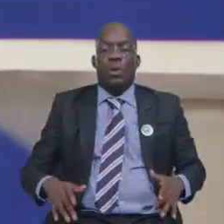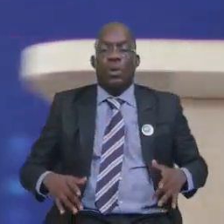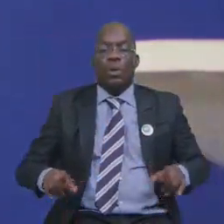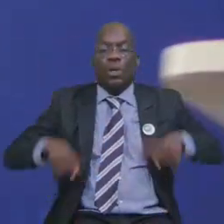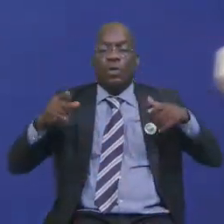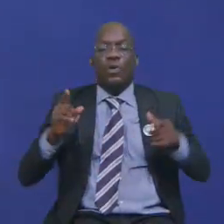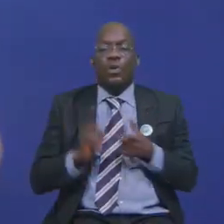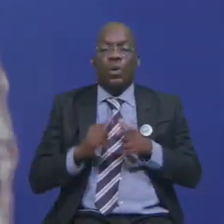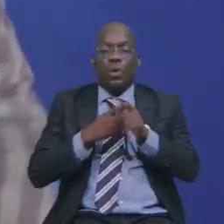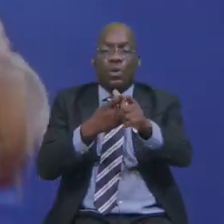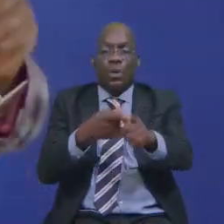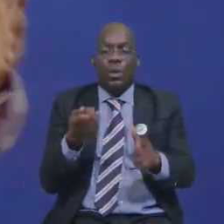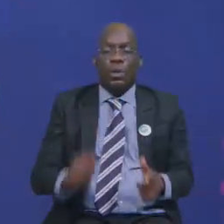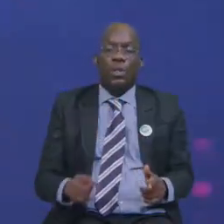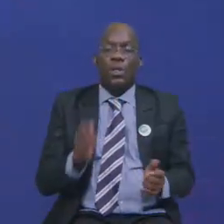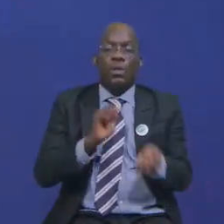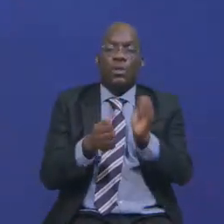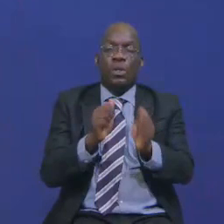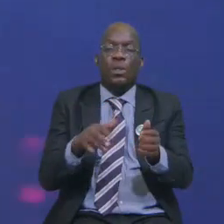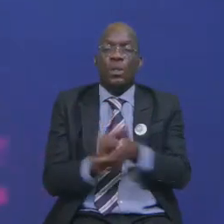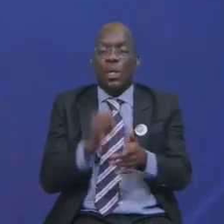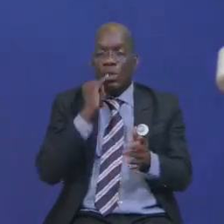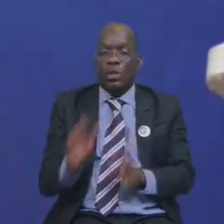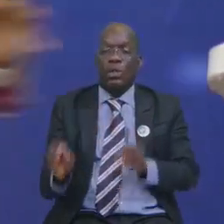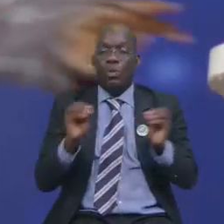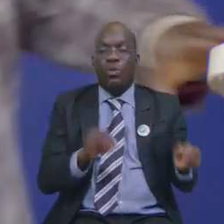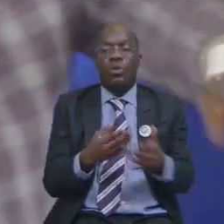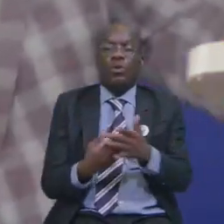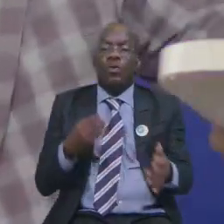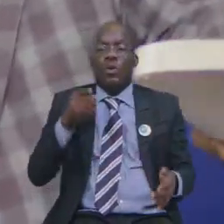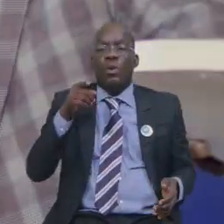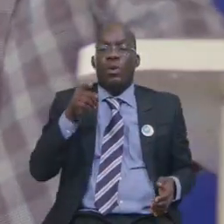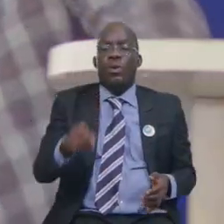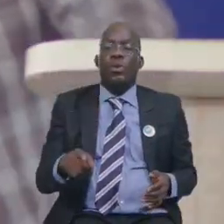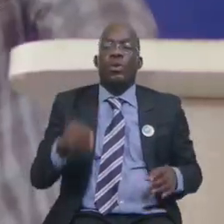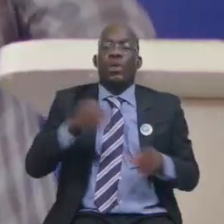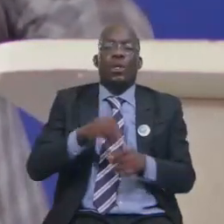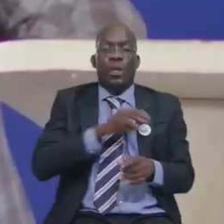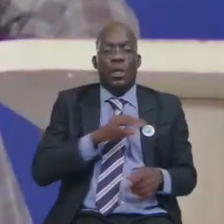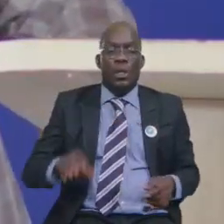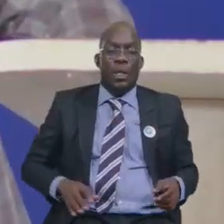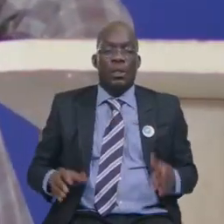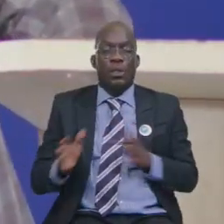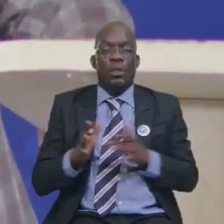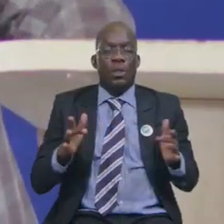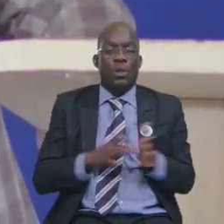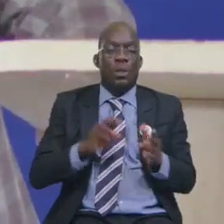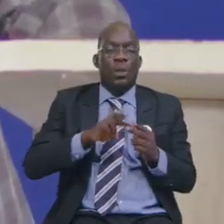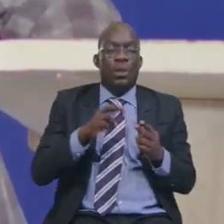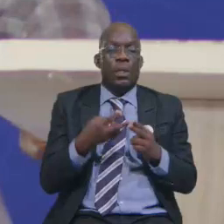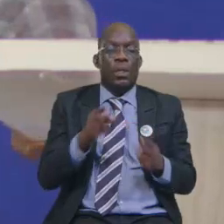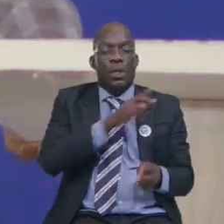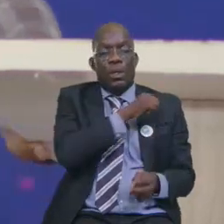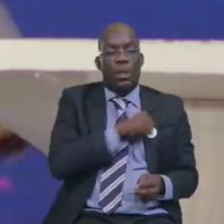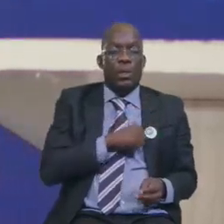that is set before you. It says in Christ Jesus, neither circumcision availeth anything,